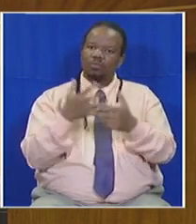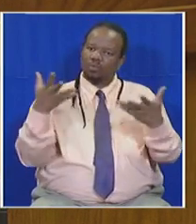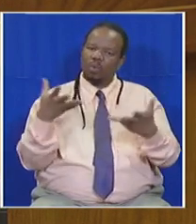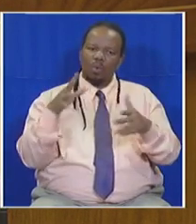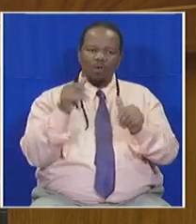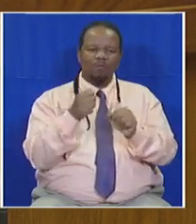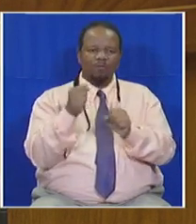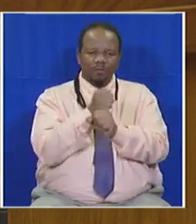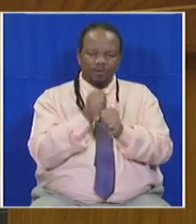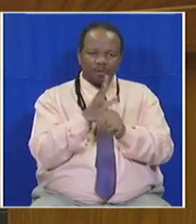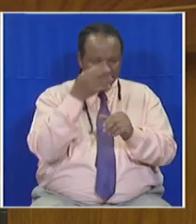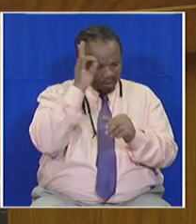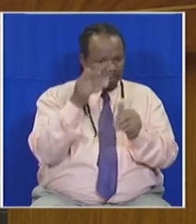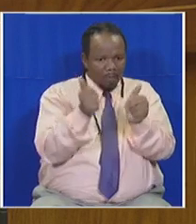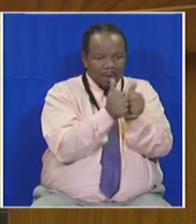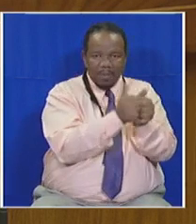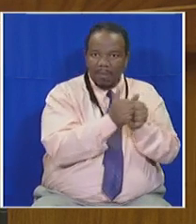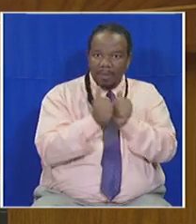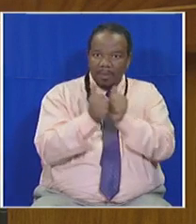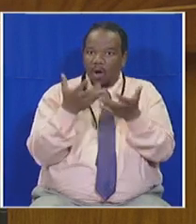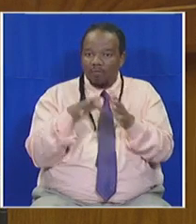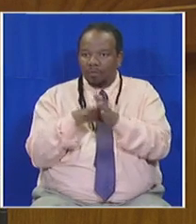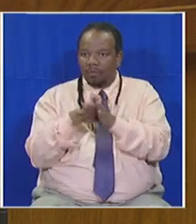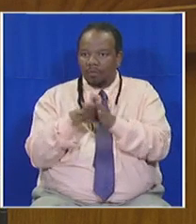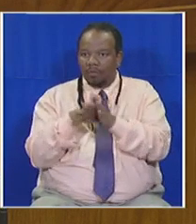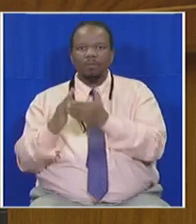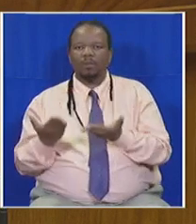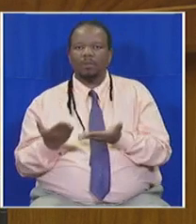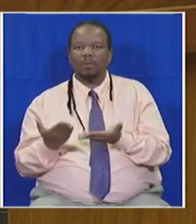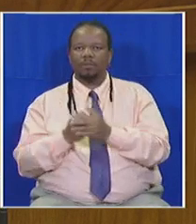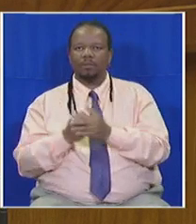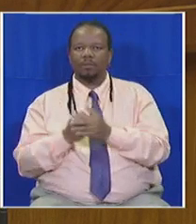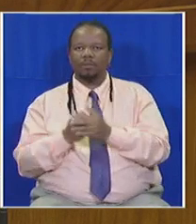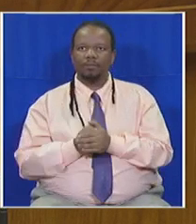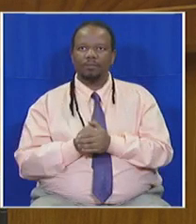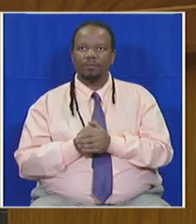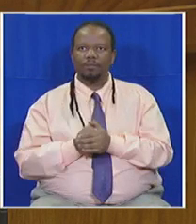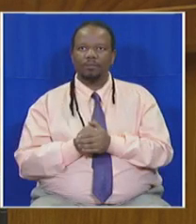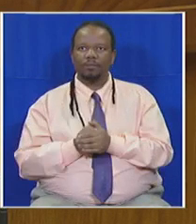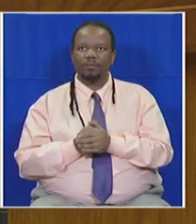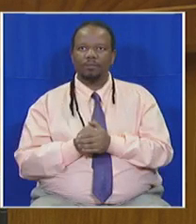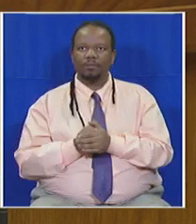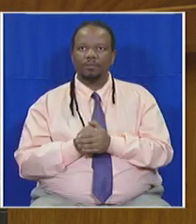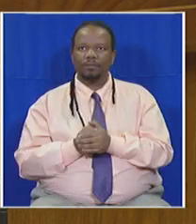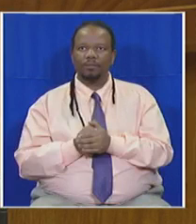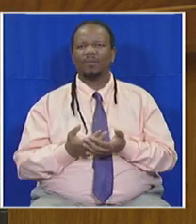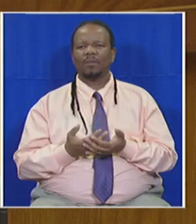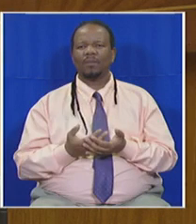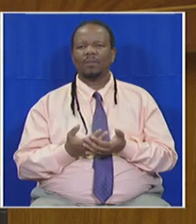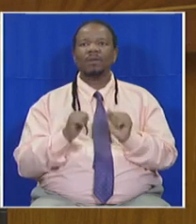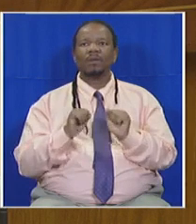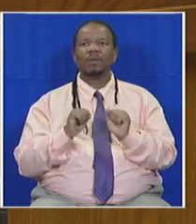partner of government in the development of communities. This is in